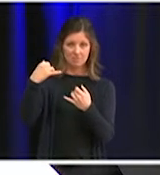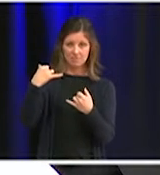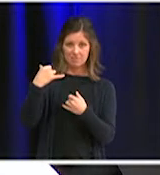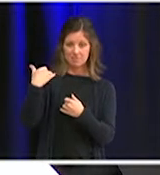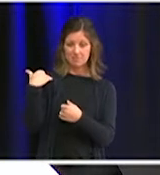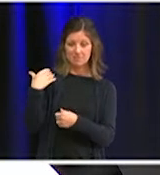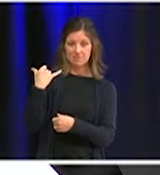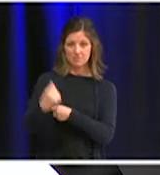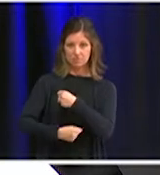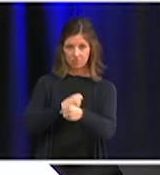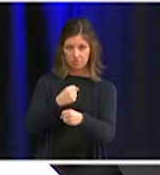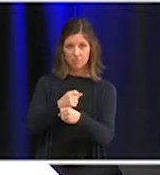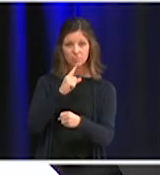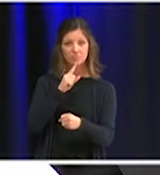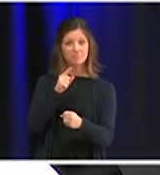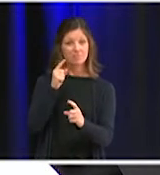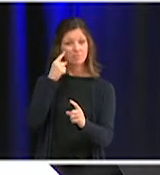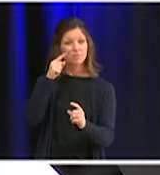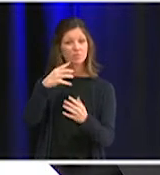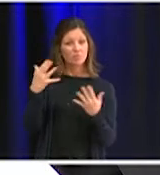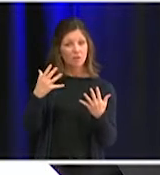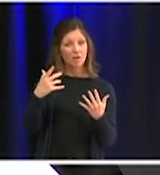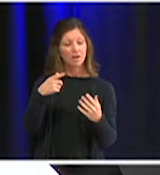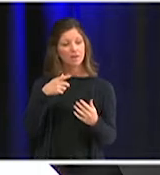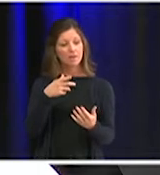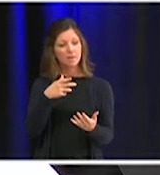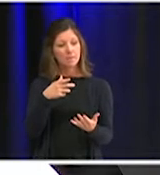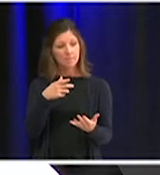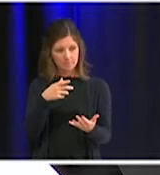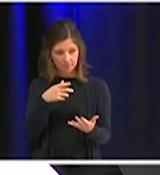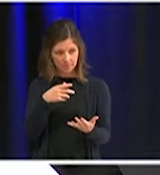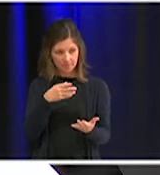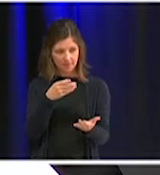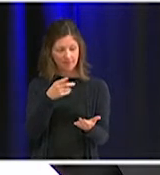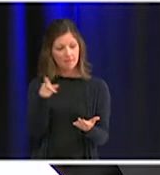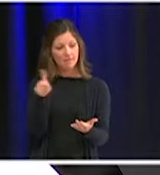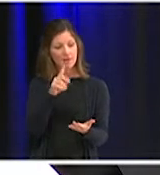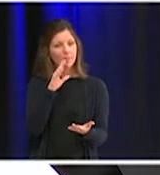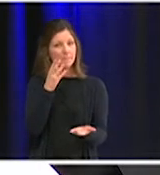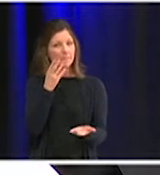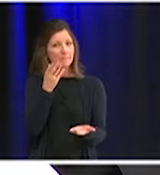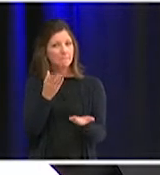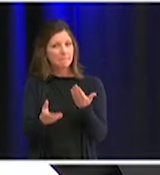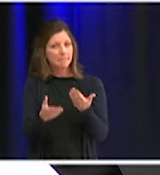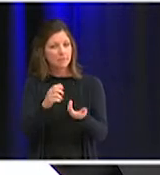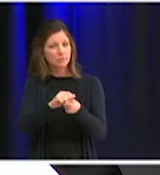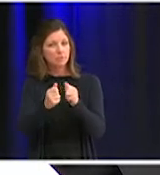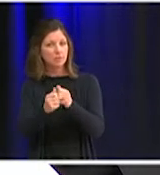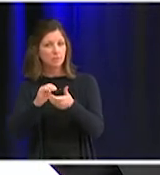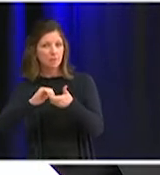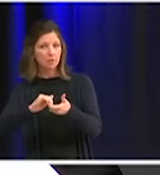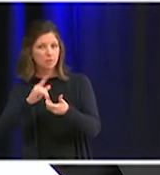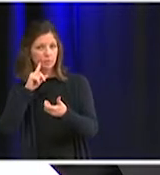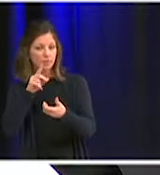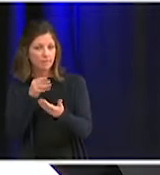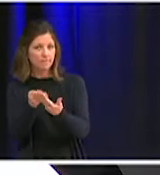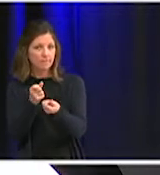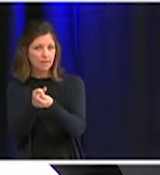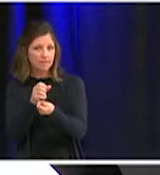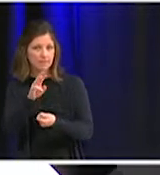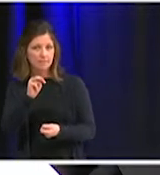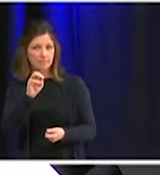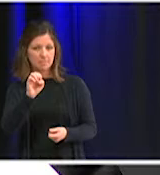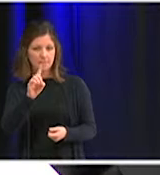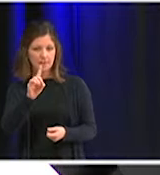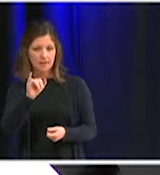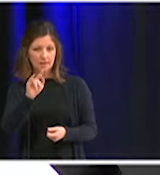at rule to amend the federal, state, and local partnership for financing Medicaid. This is very important because Grady Hospital is